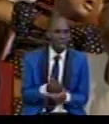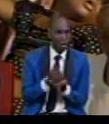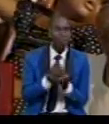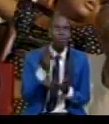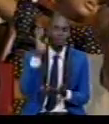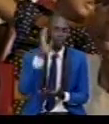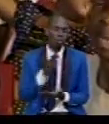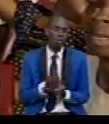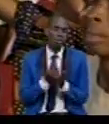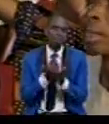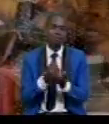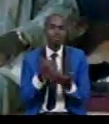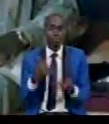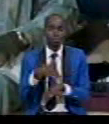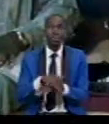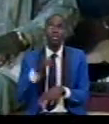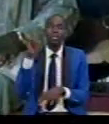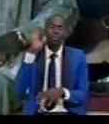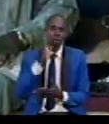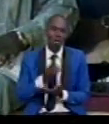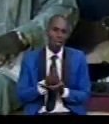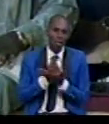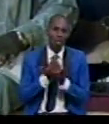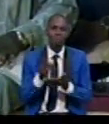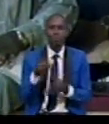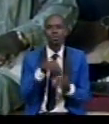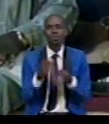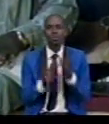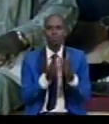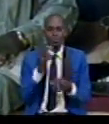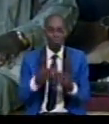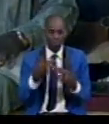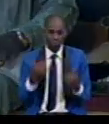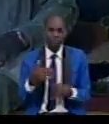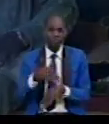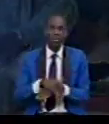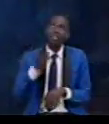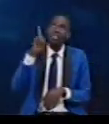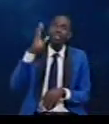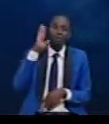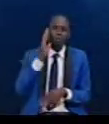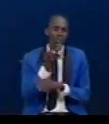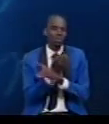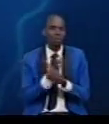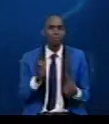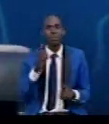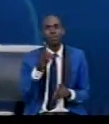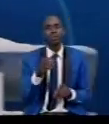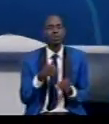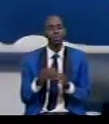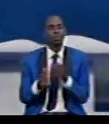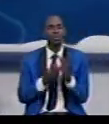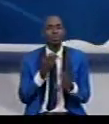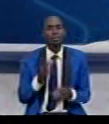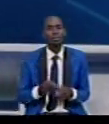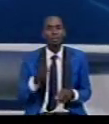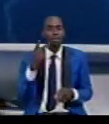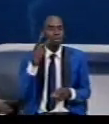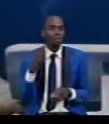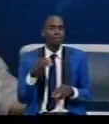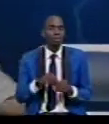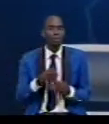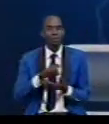he will help you. Tonight, he will deliver you. And look at what Jesus said in verse